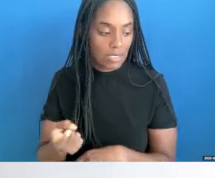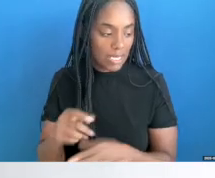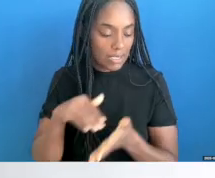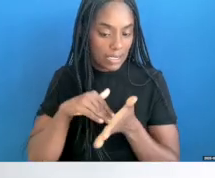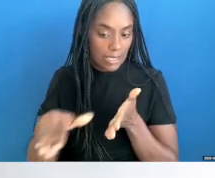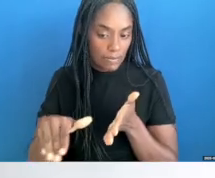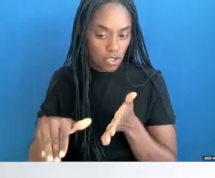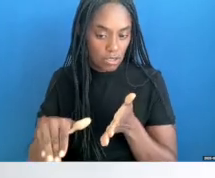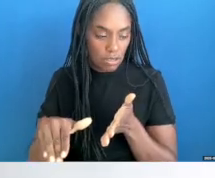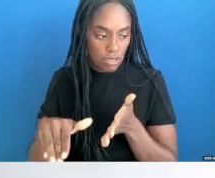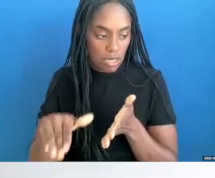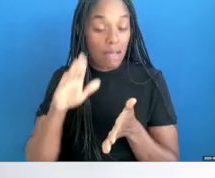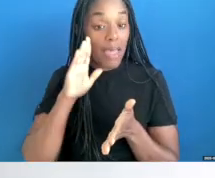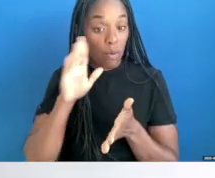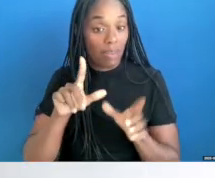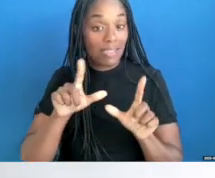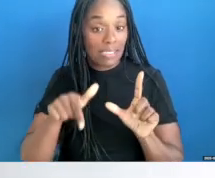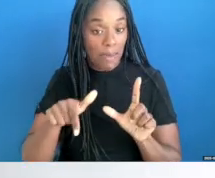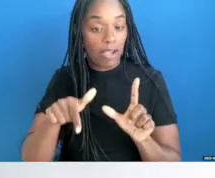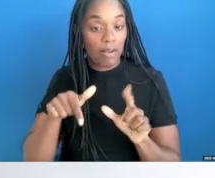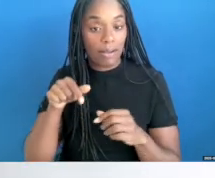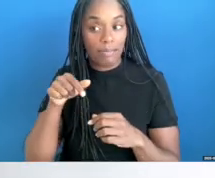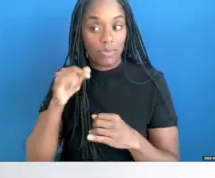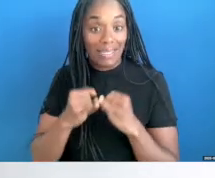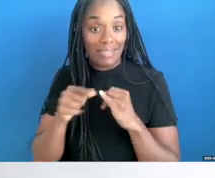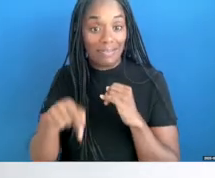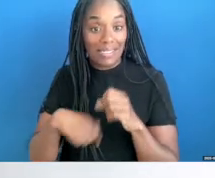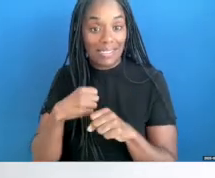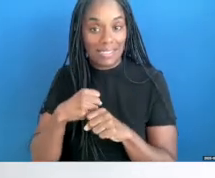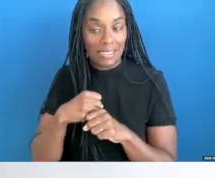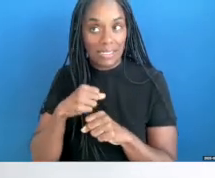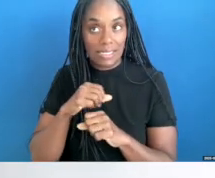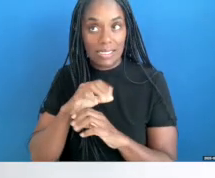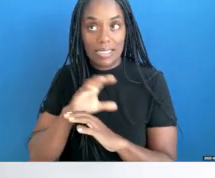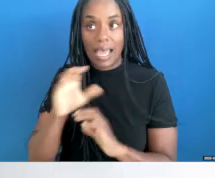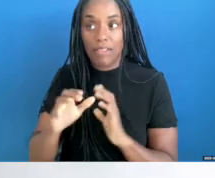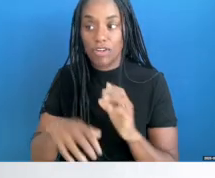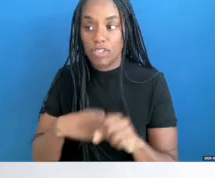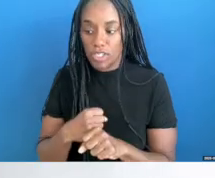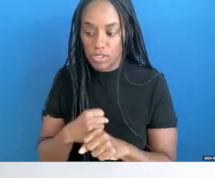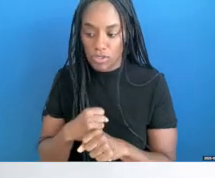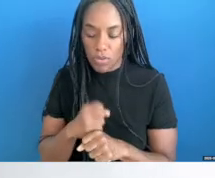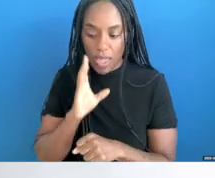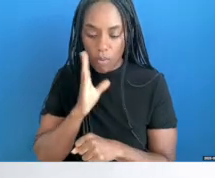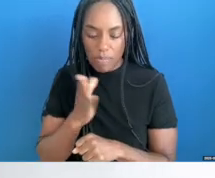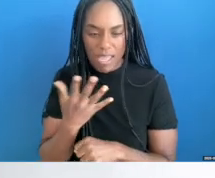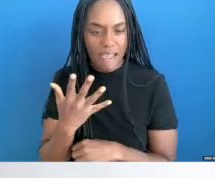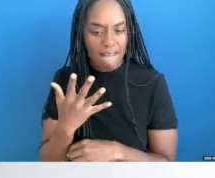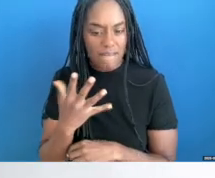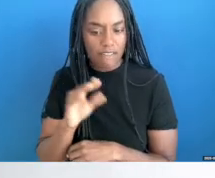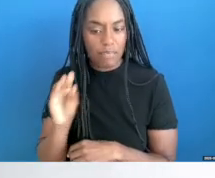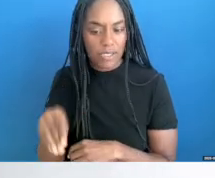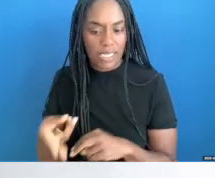will expire at the end of this calendar year. And so that will constitute an almost 5% increase in the bus purchase cost